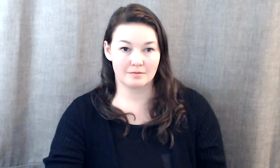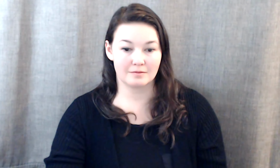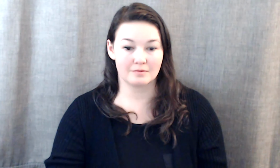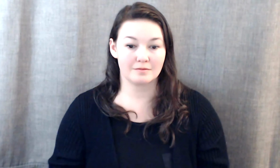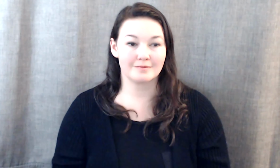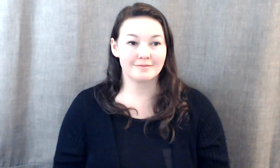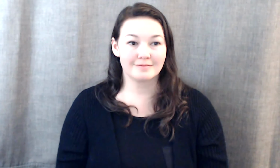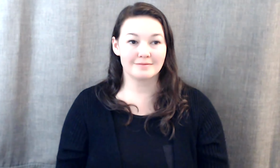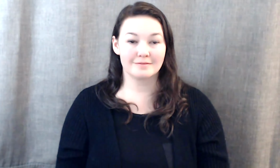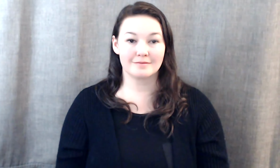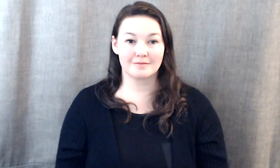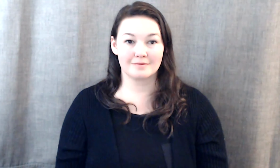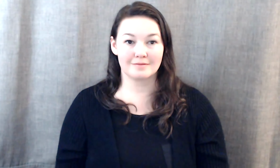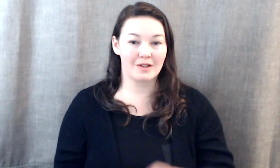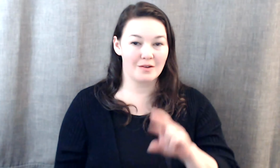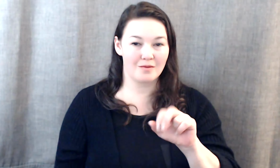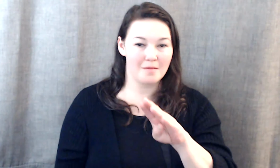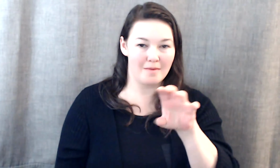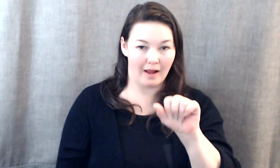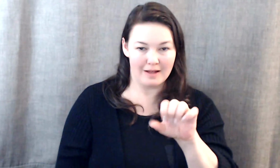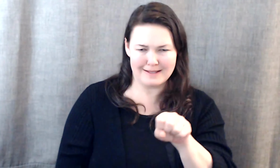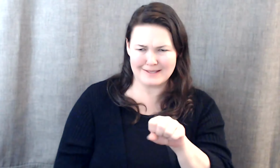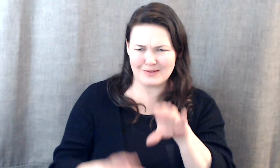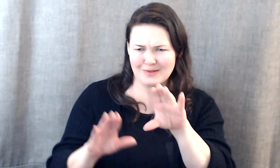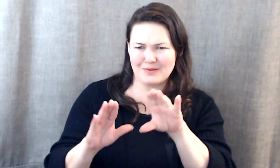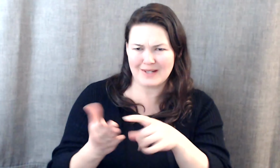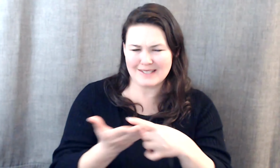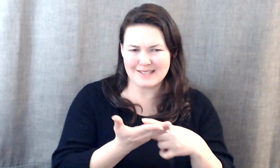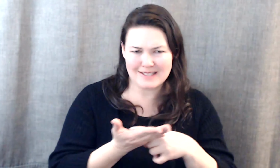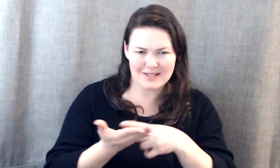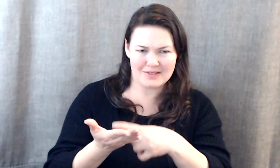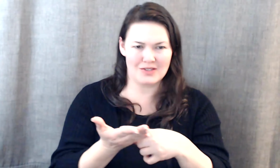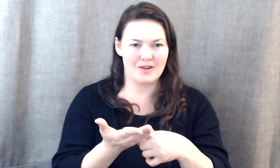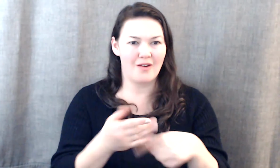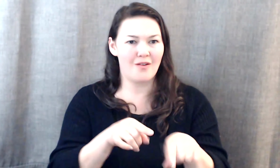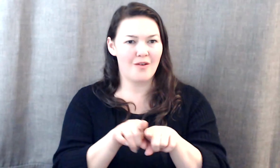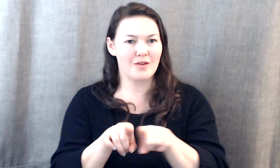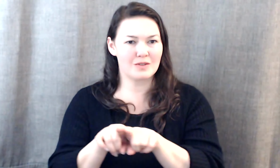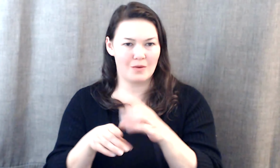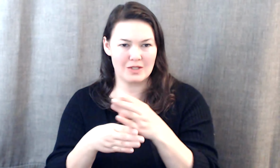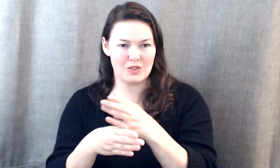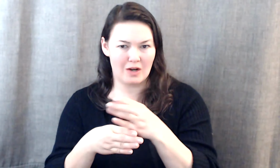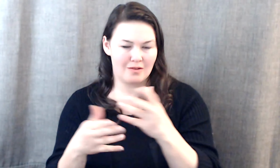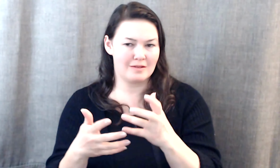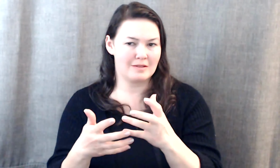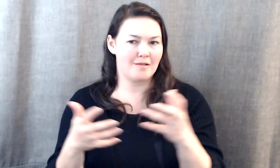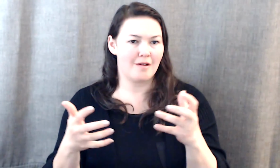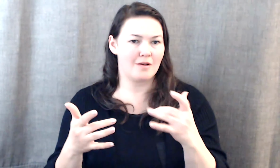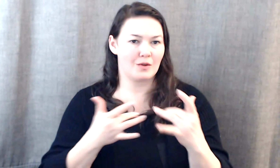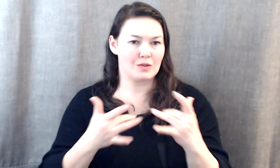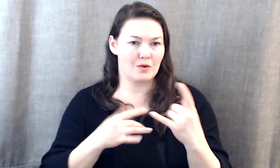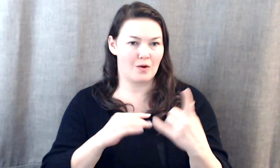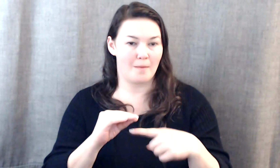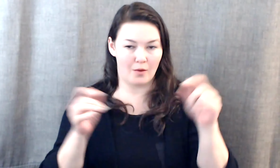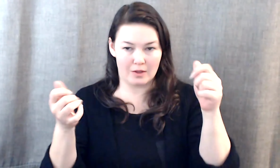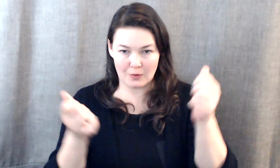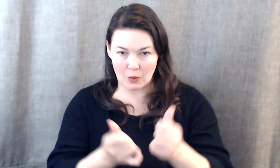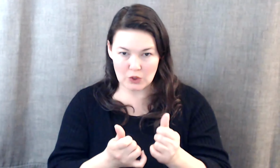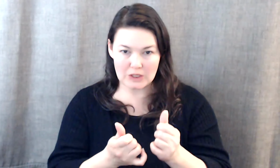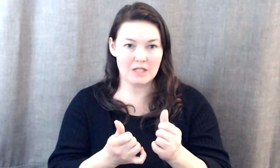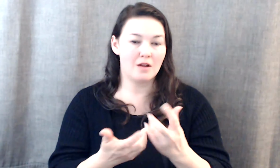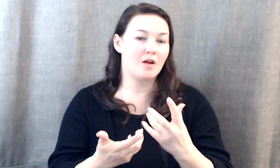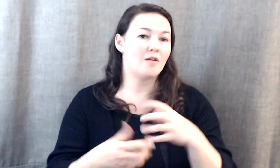Yes, great discussion. I also share a lot of concern about the erosion of the infrastructure of